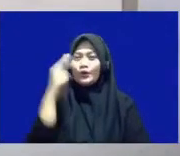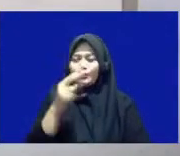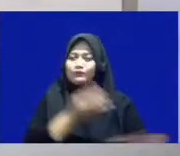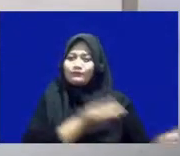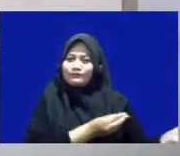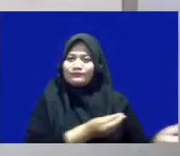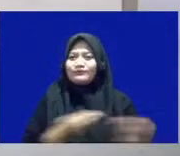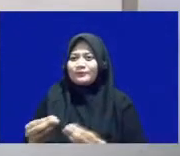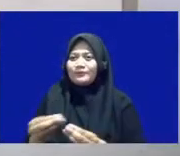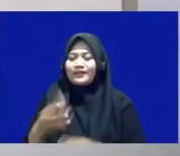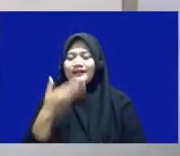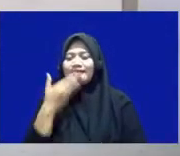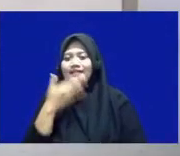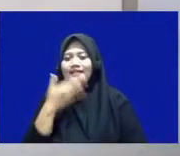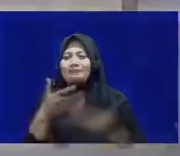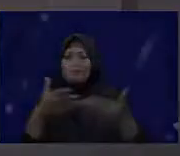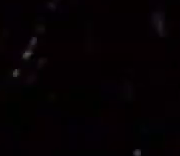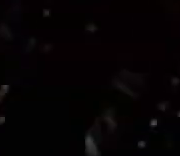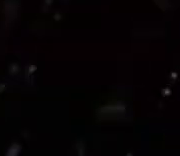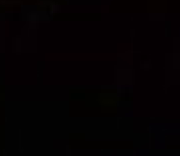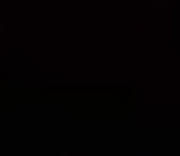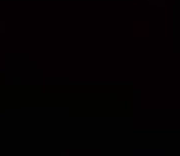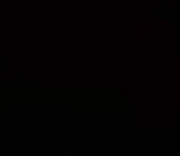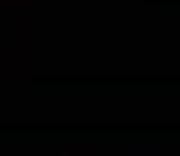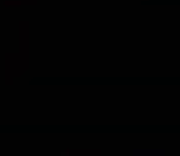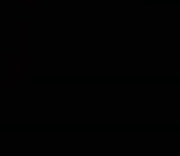Pete Fakten, the time is yours.